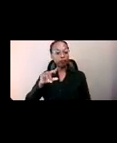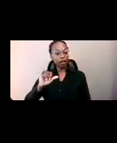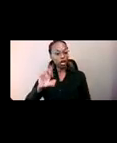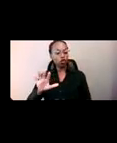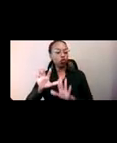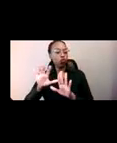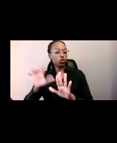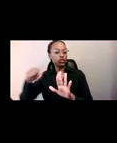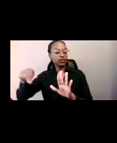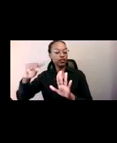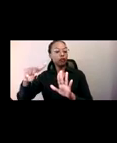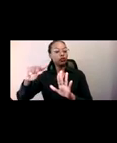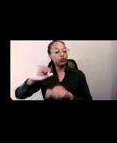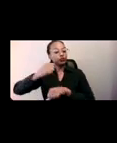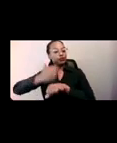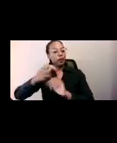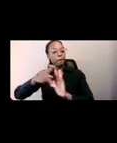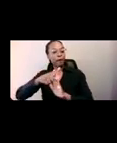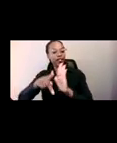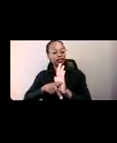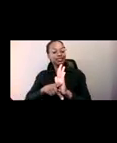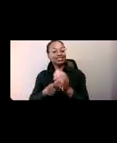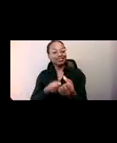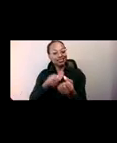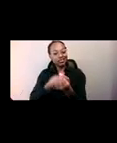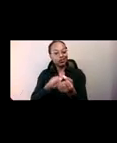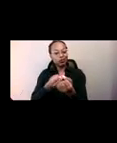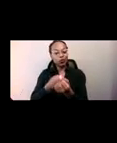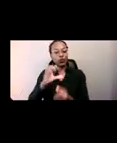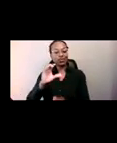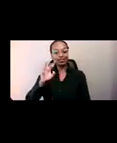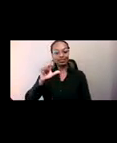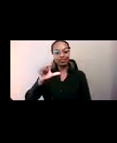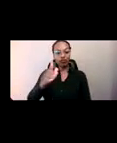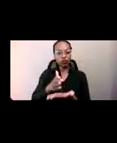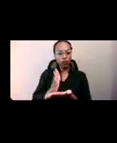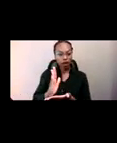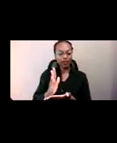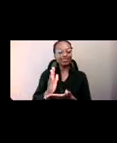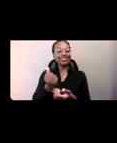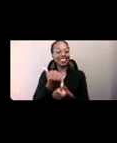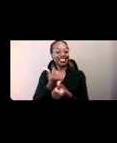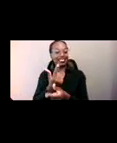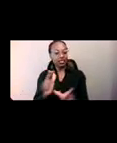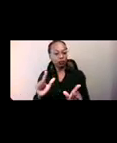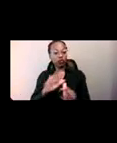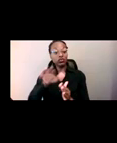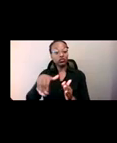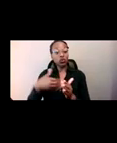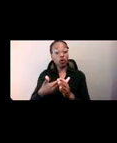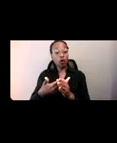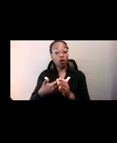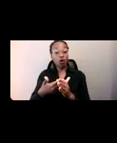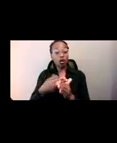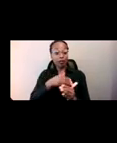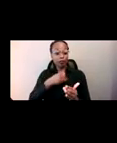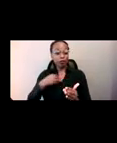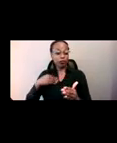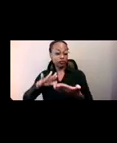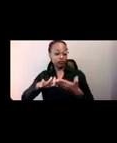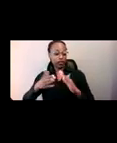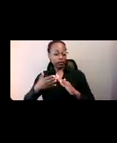that uphold civil rights and civil liberties of all district residents, that end the systemic racial and